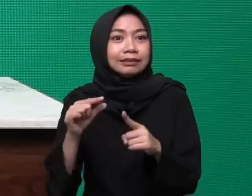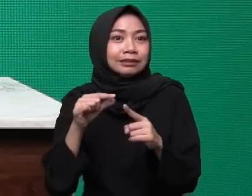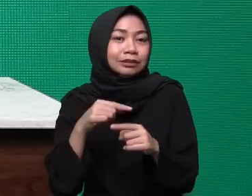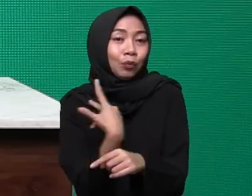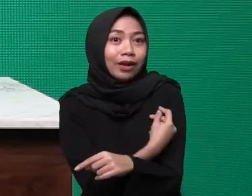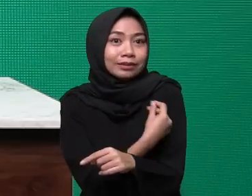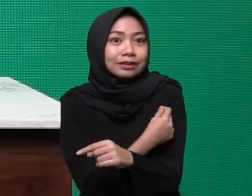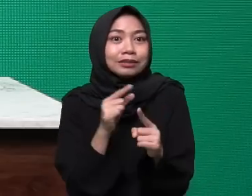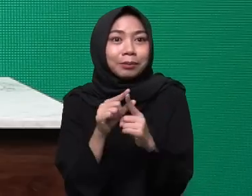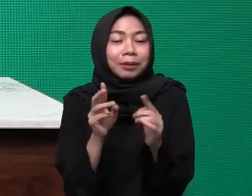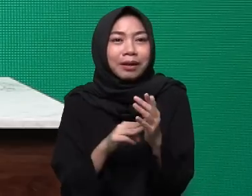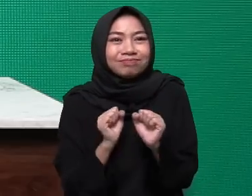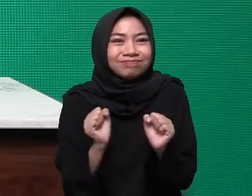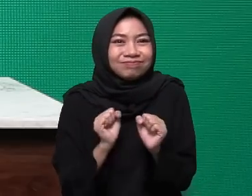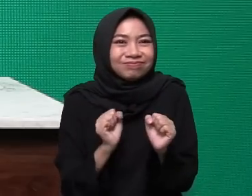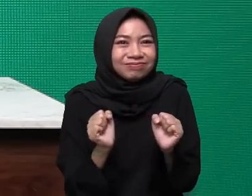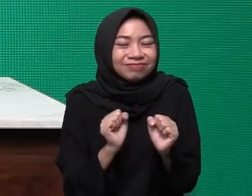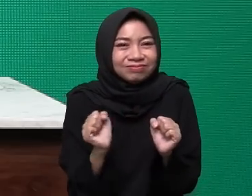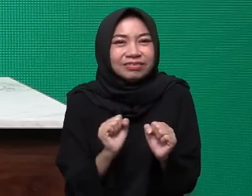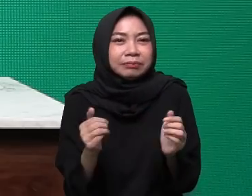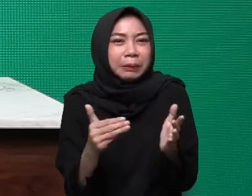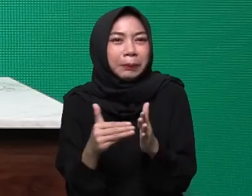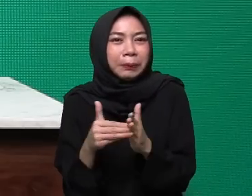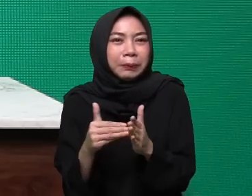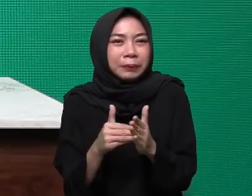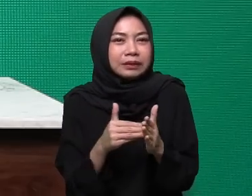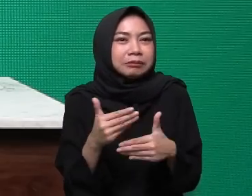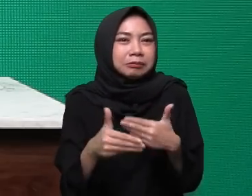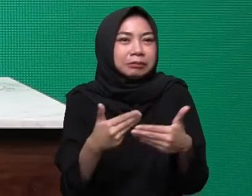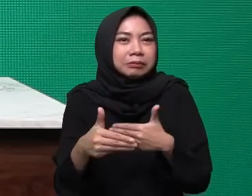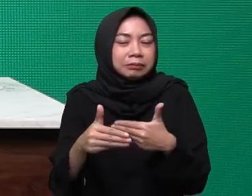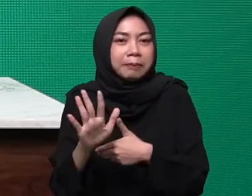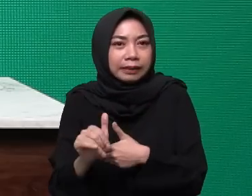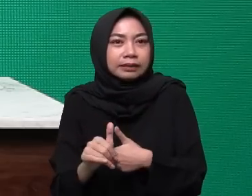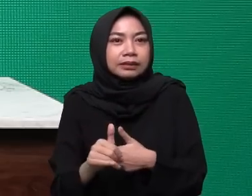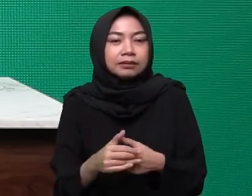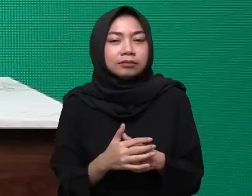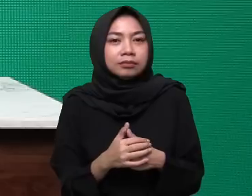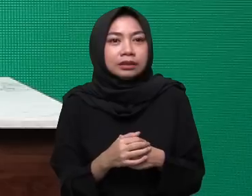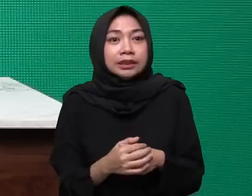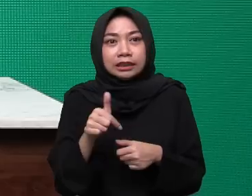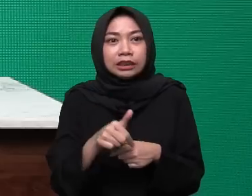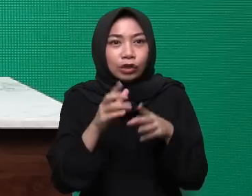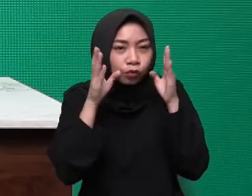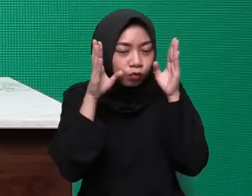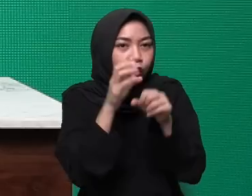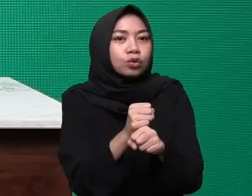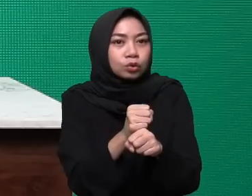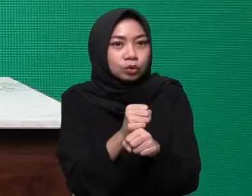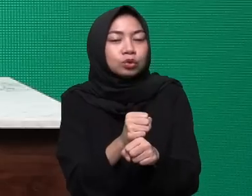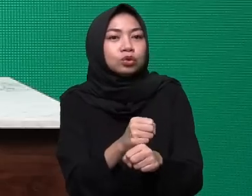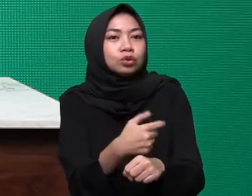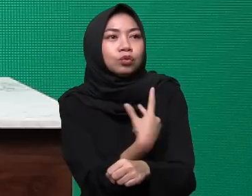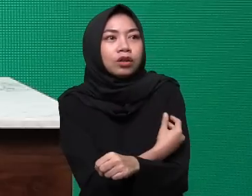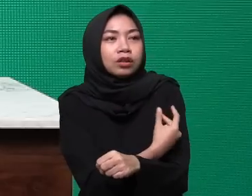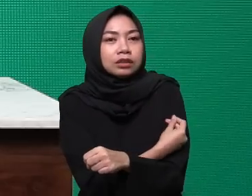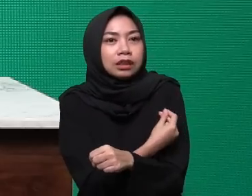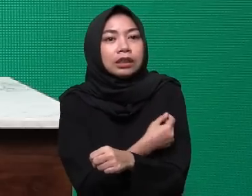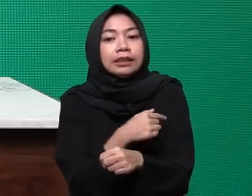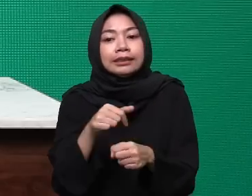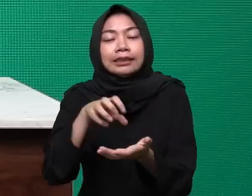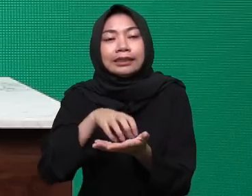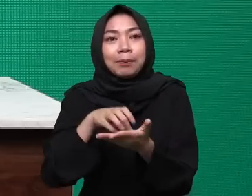of the FMD through the immune system of an animal. We are prioritizing vaccinations activity for healthy livestock